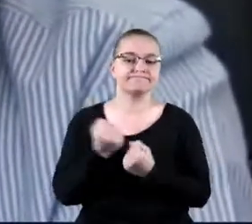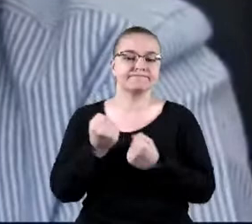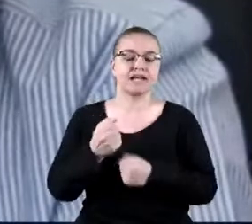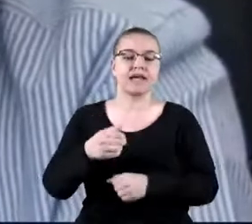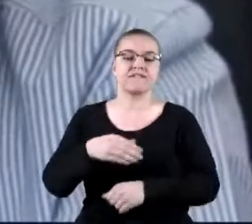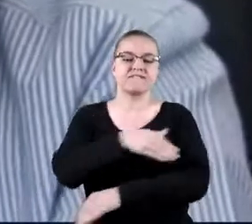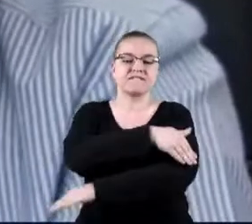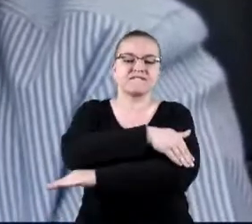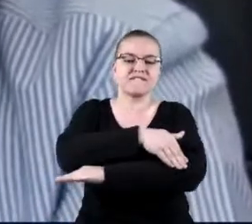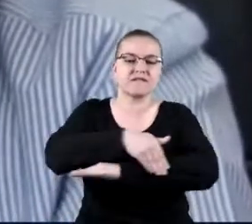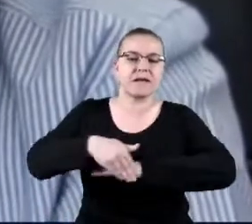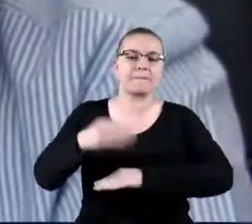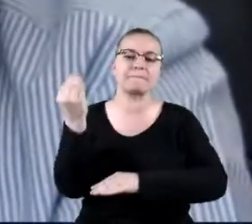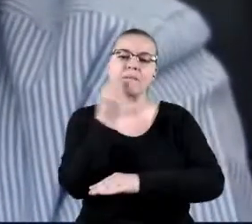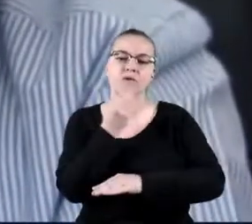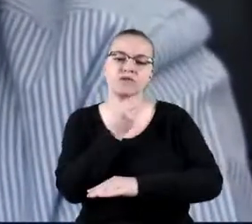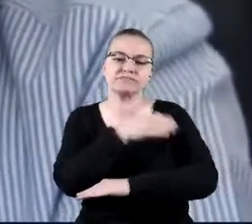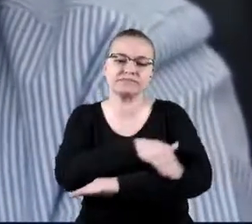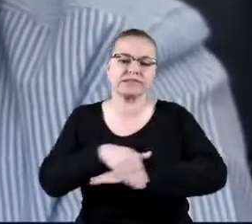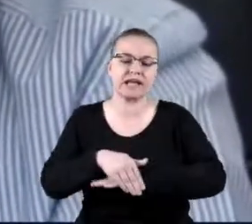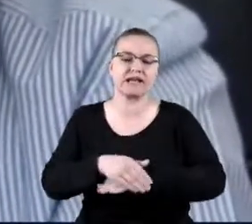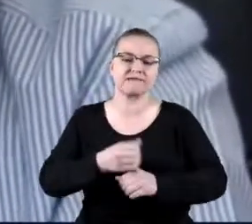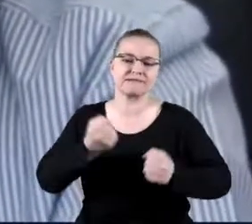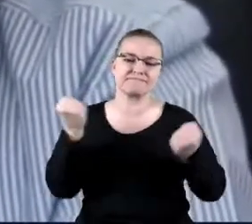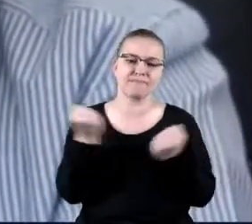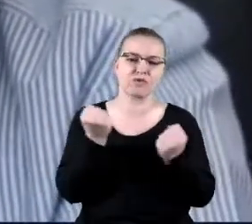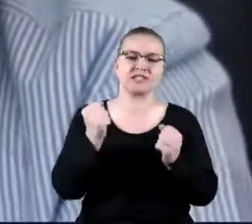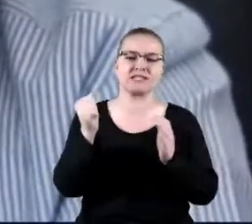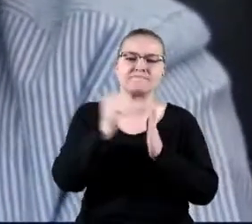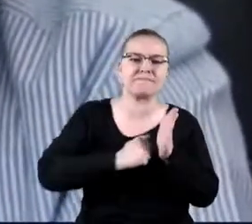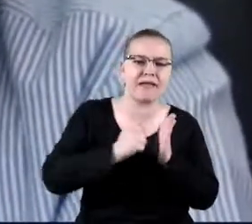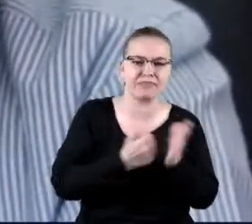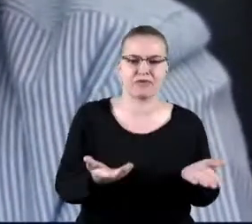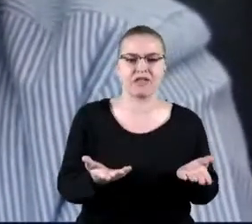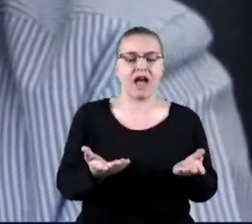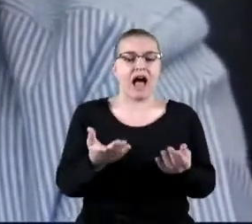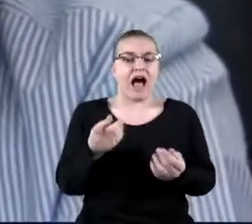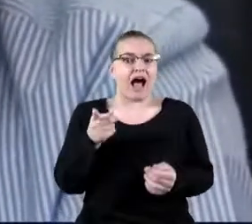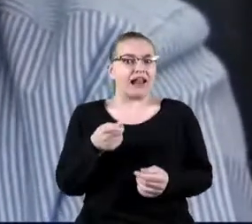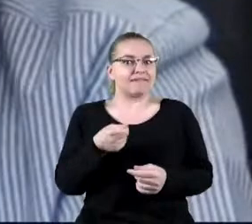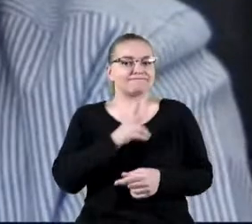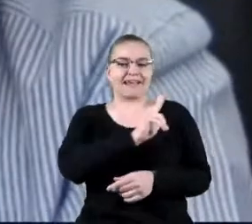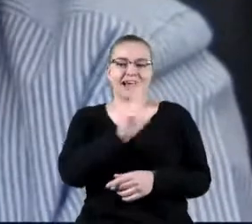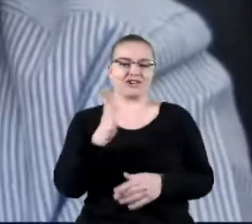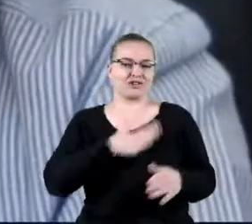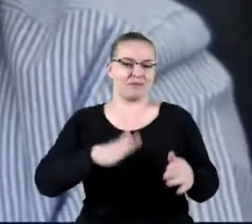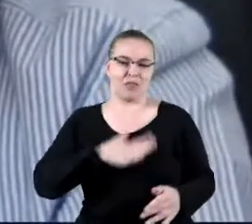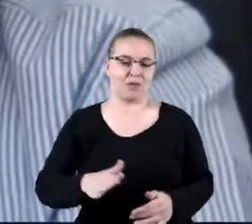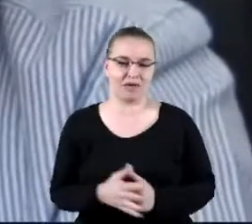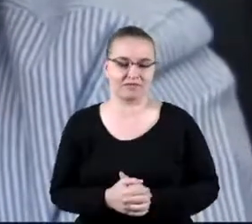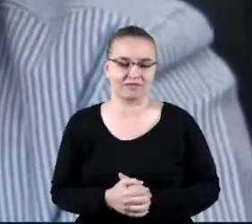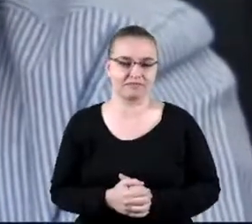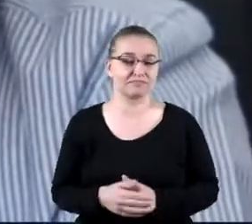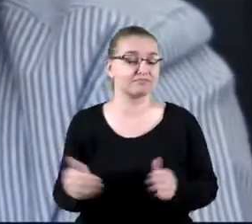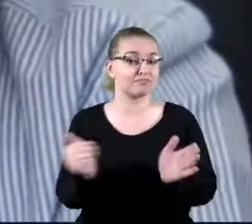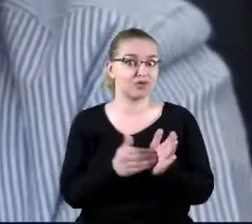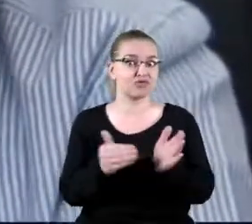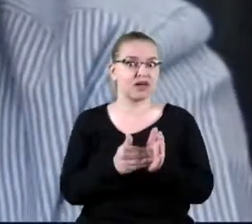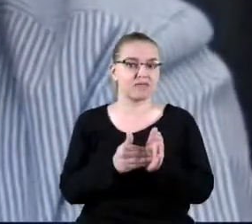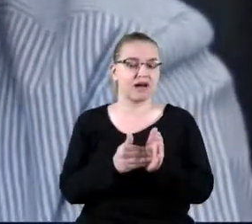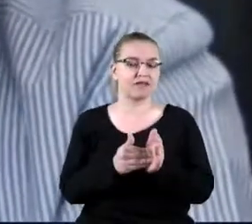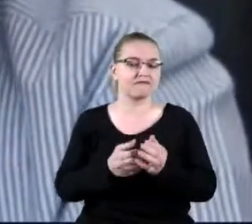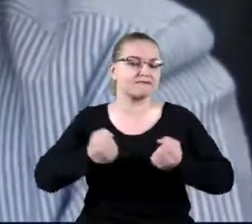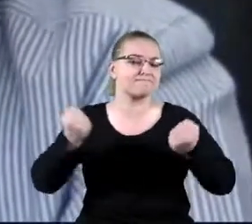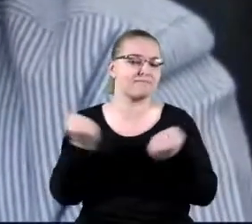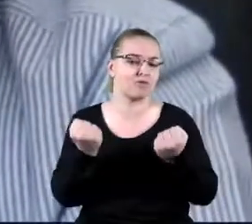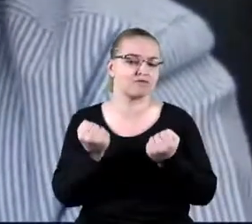to strengthen the coast, sometimes with concrete, and not everyone likes this idea, but